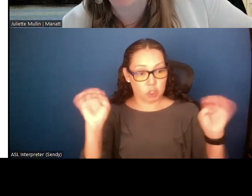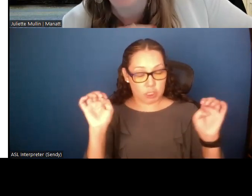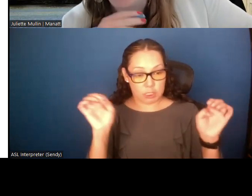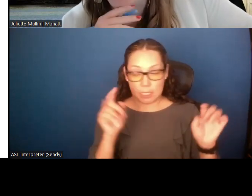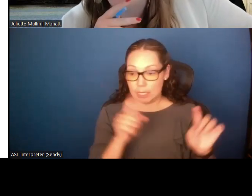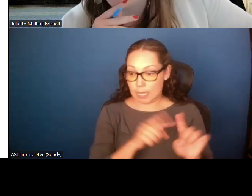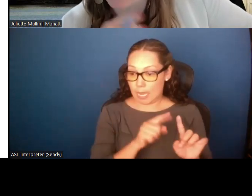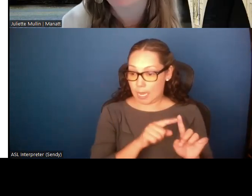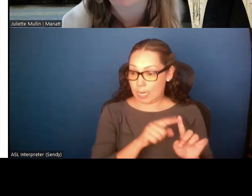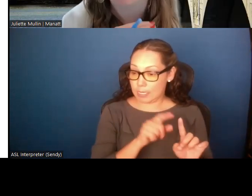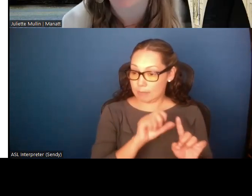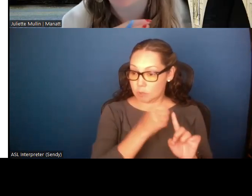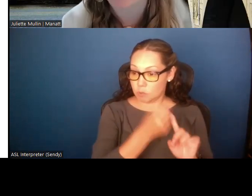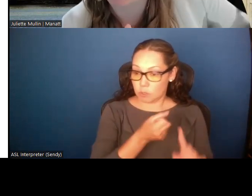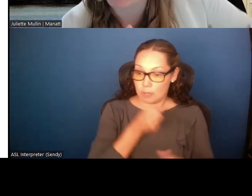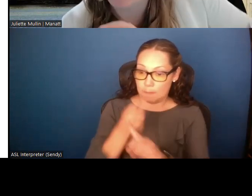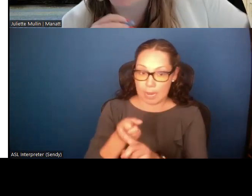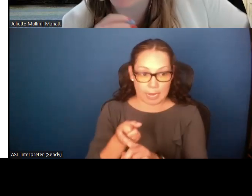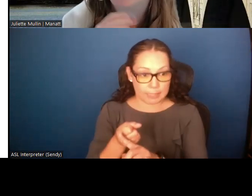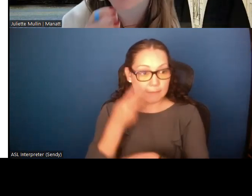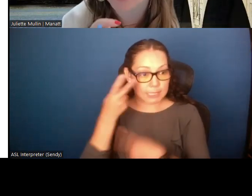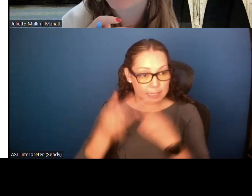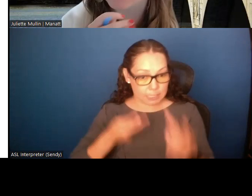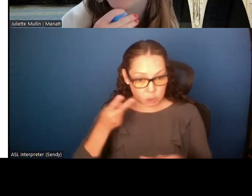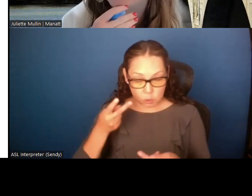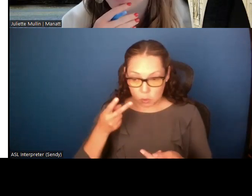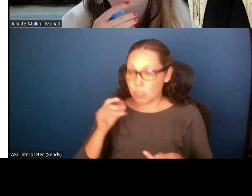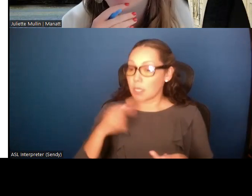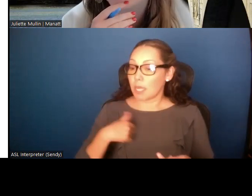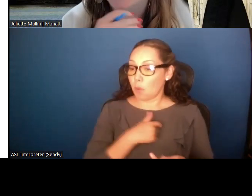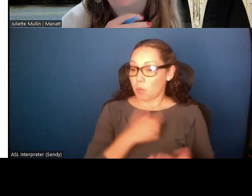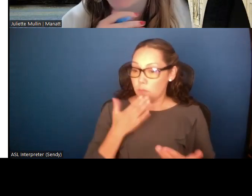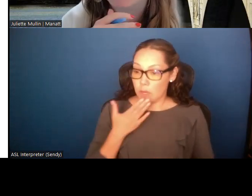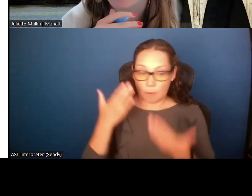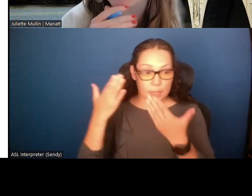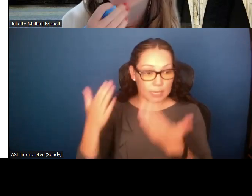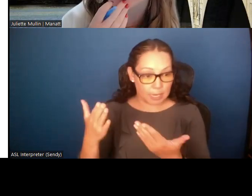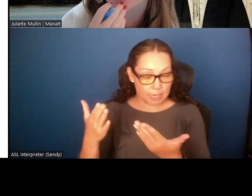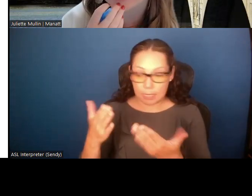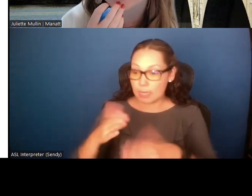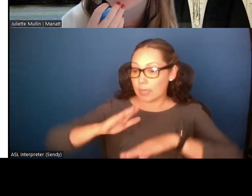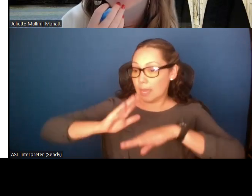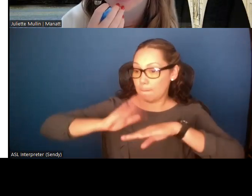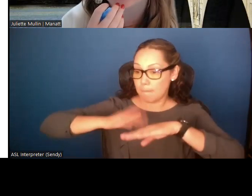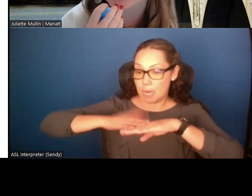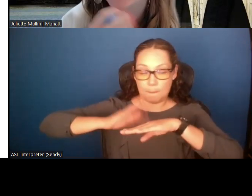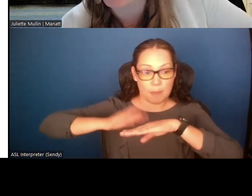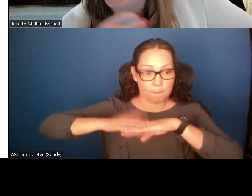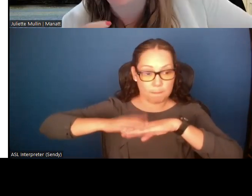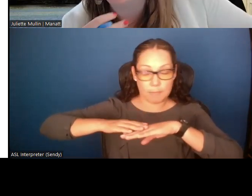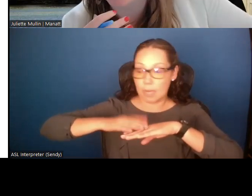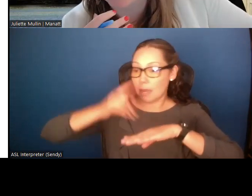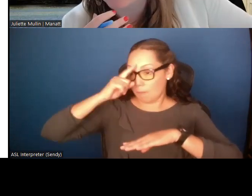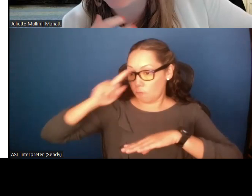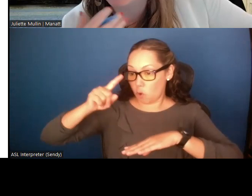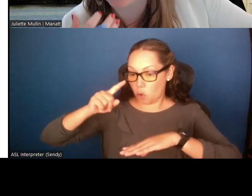visitation. This recommendation would state that as a minimum in a case of compassion, in a